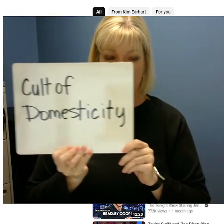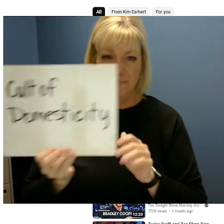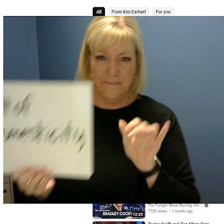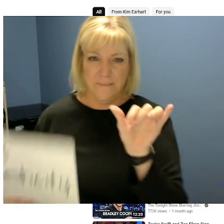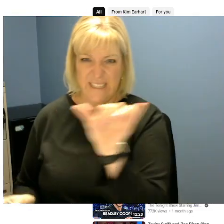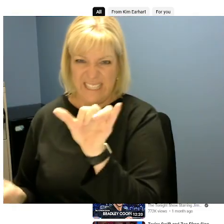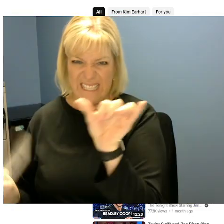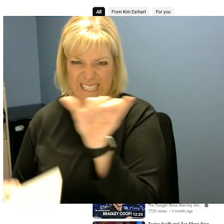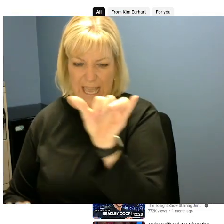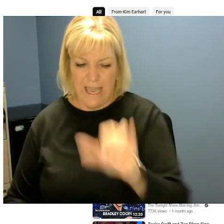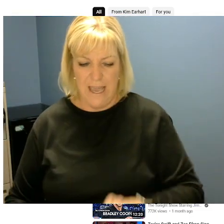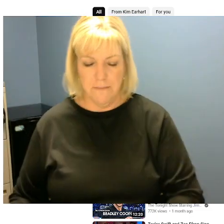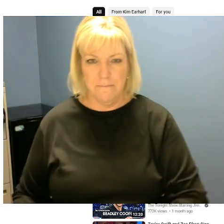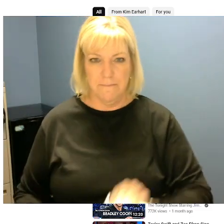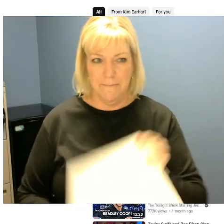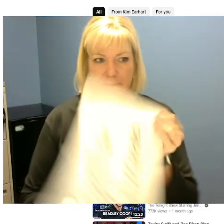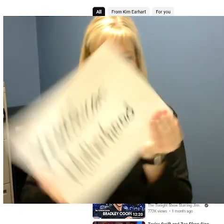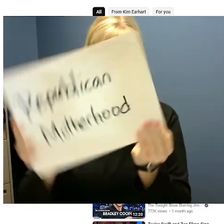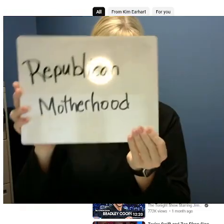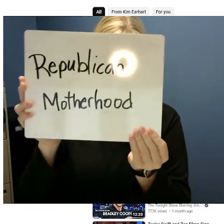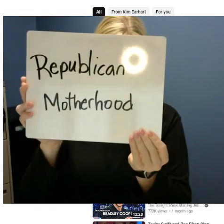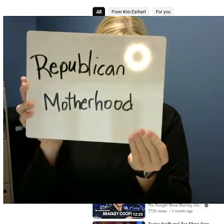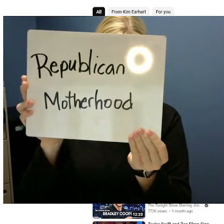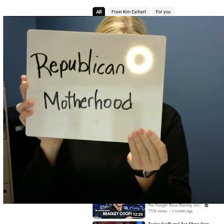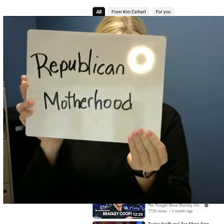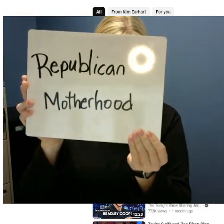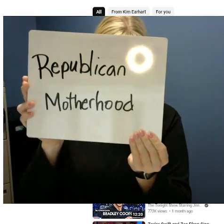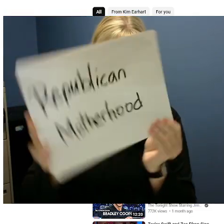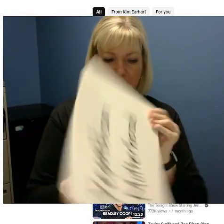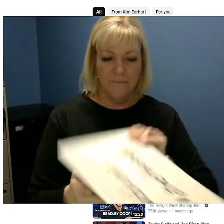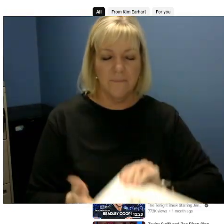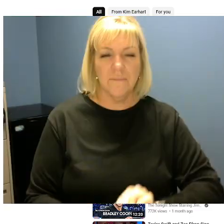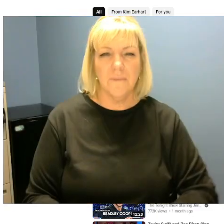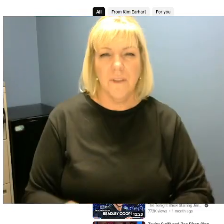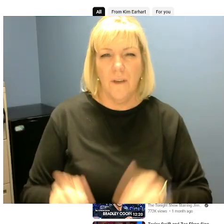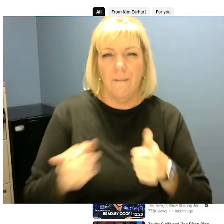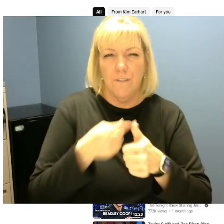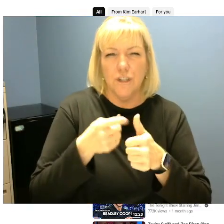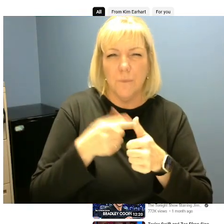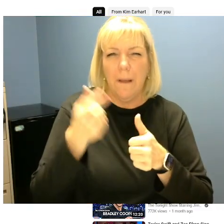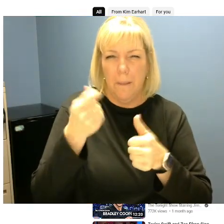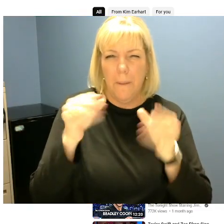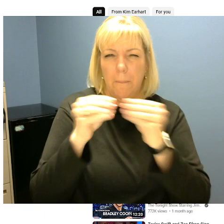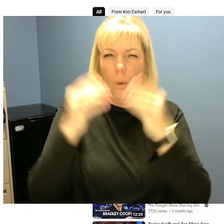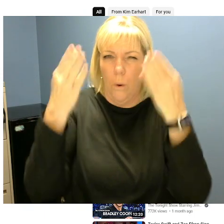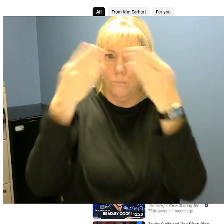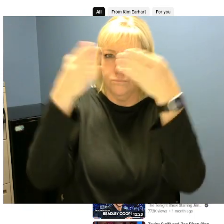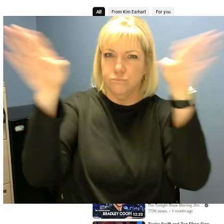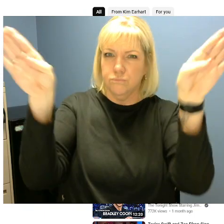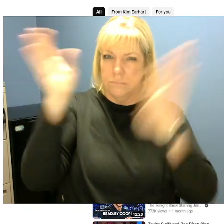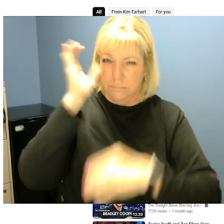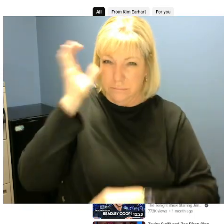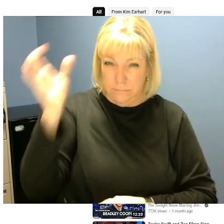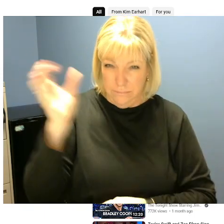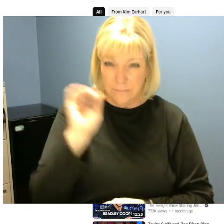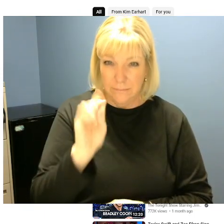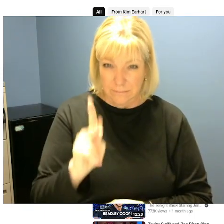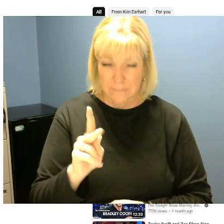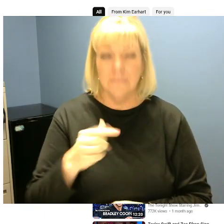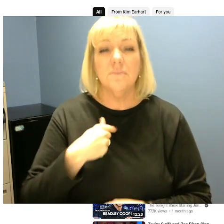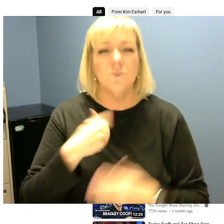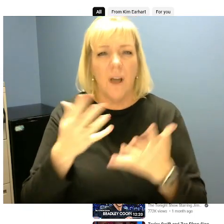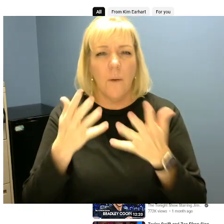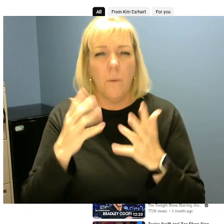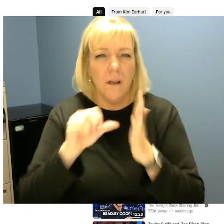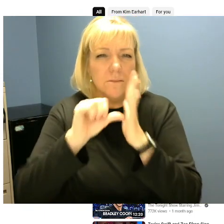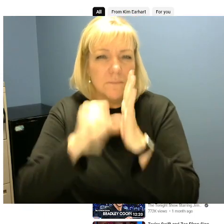bigger. And so we're going to sort of see this throughout the lecture. But, and just sort of pointing out some of the key